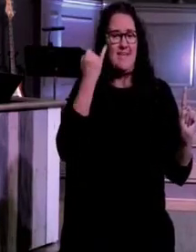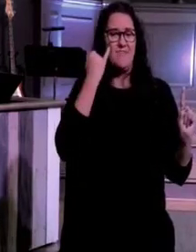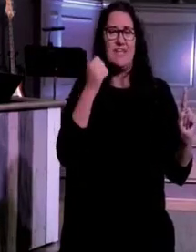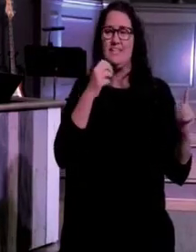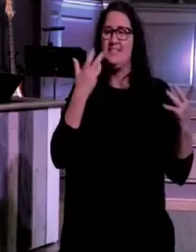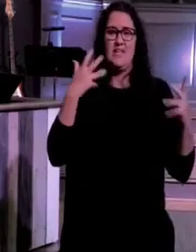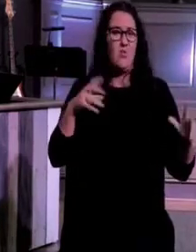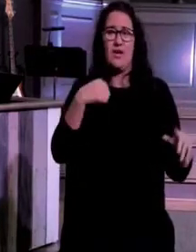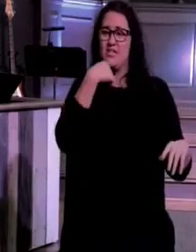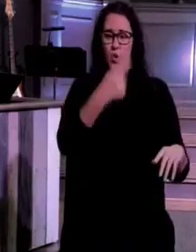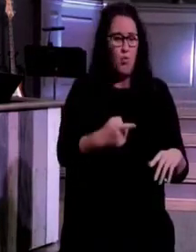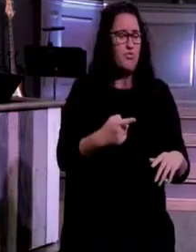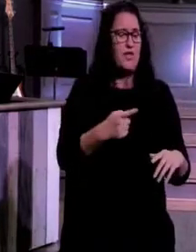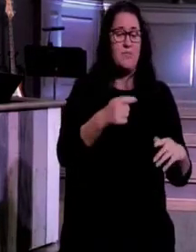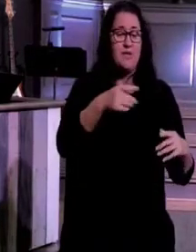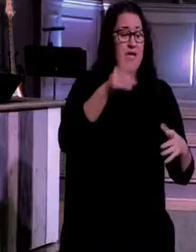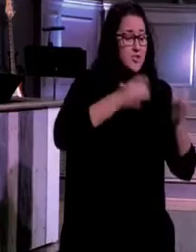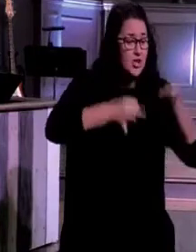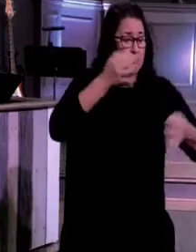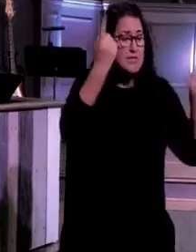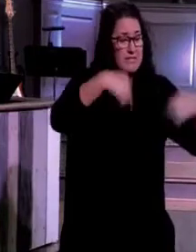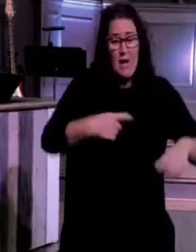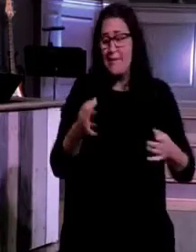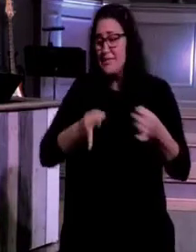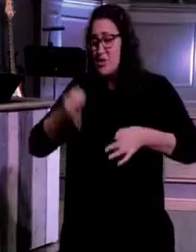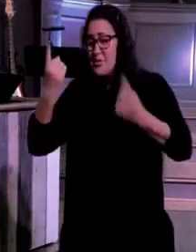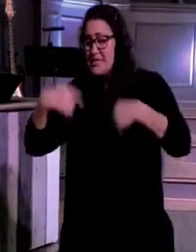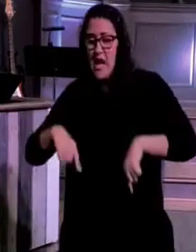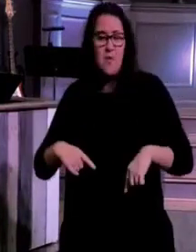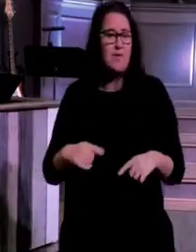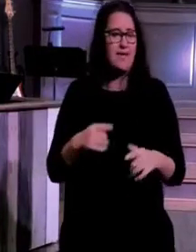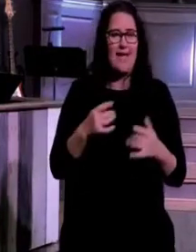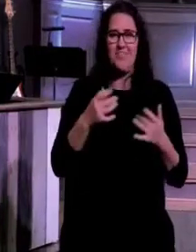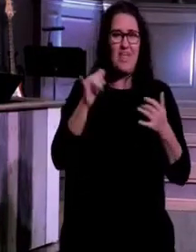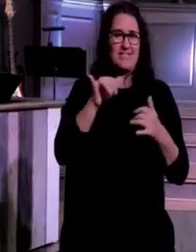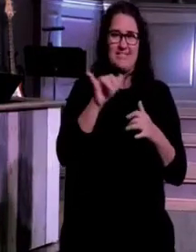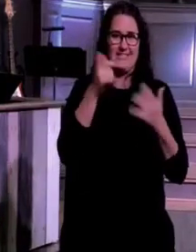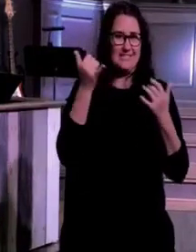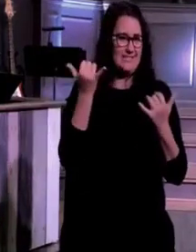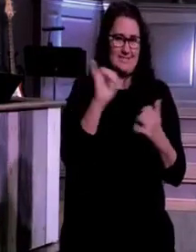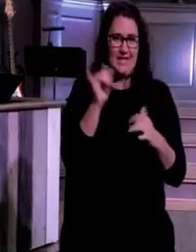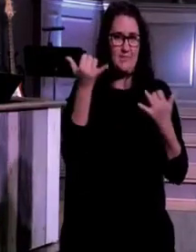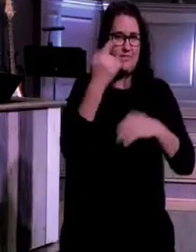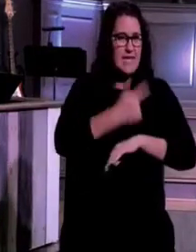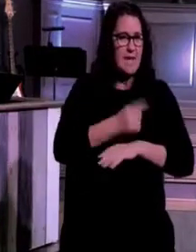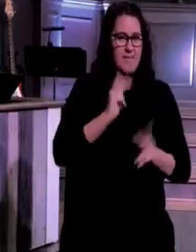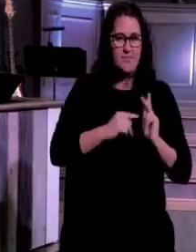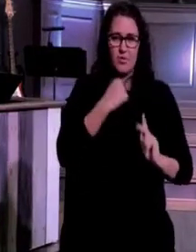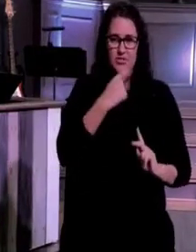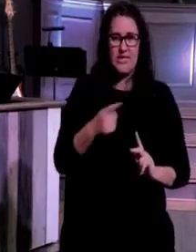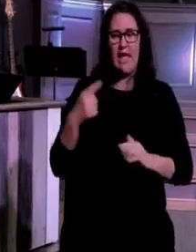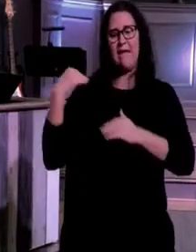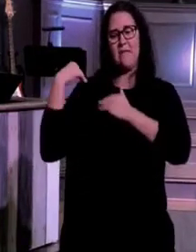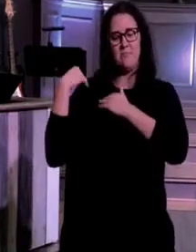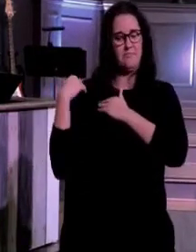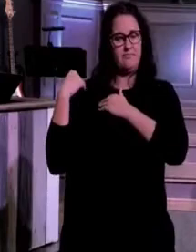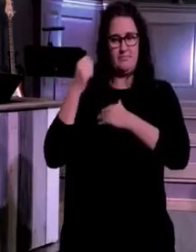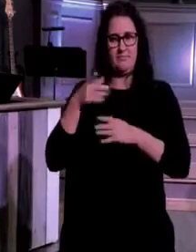is coming, judgment is coming." And the message from the pulpit today is, hey, you know what? The burden is here, judgment is